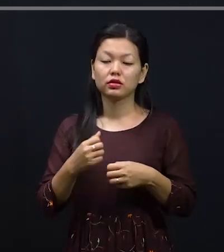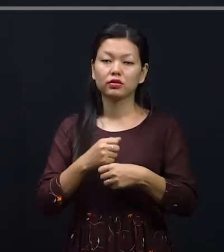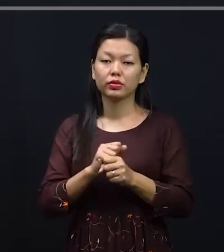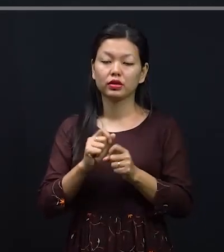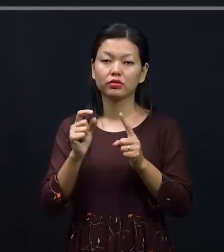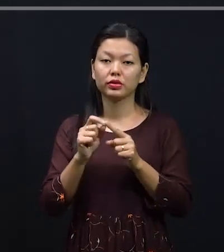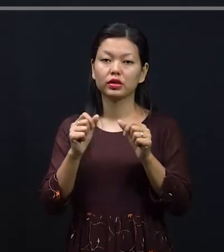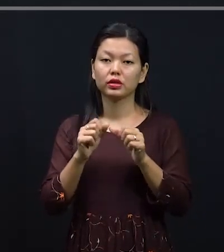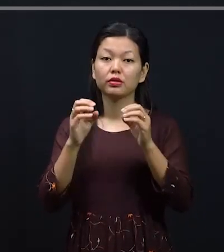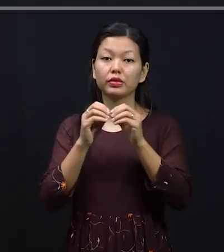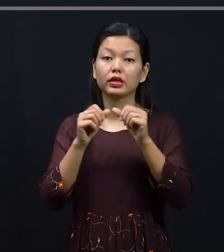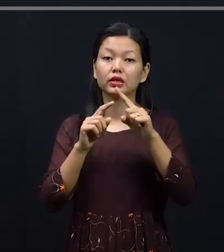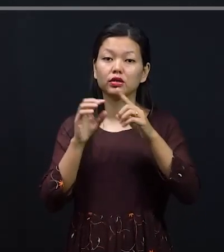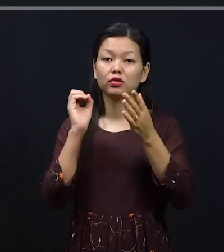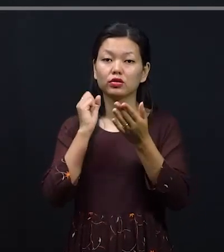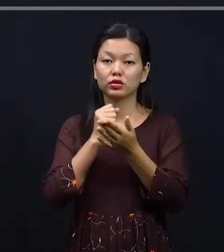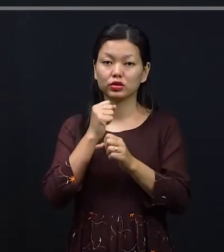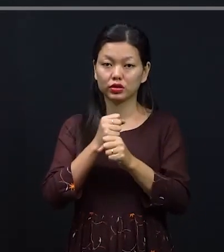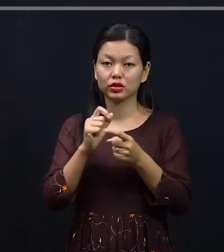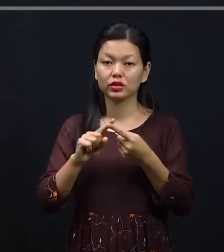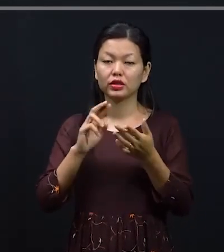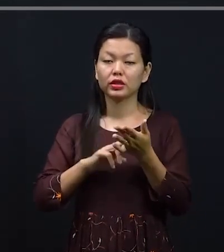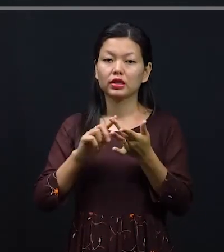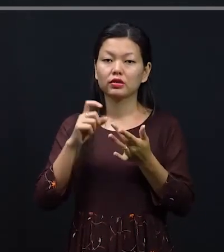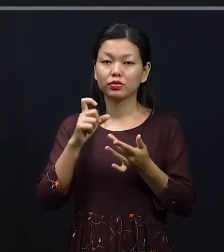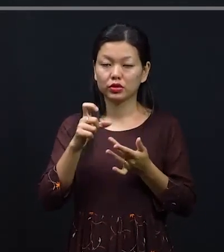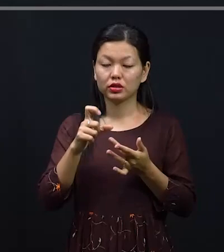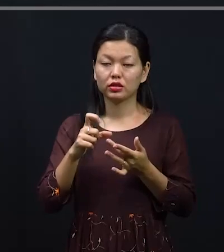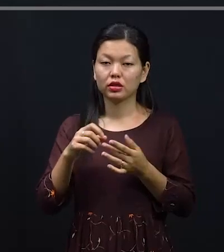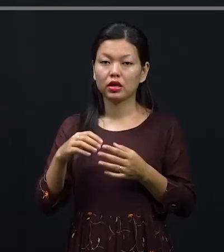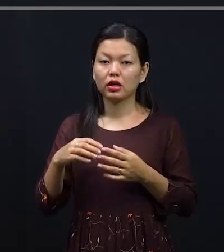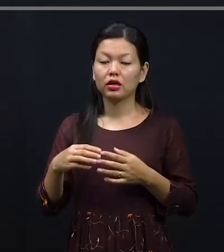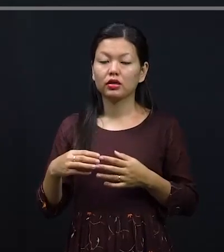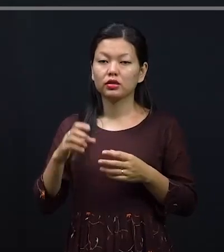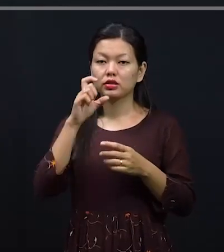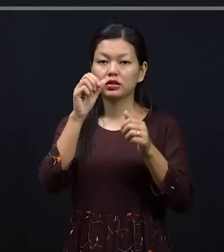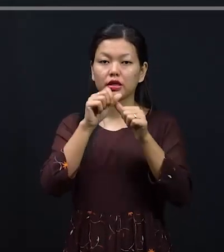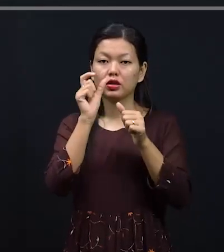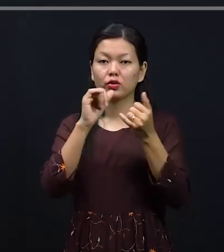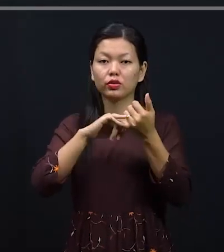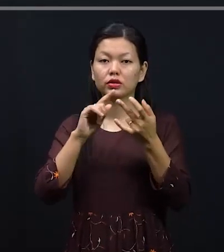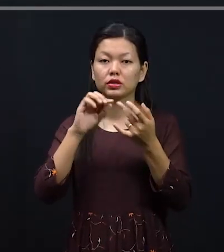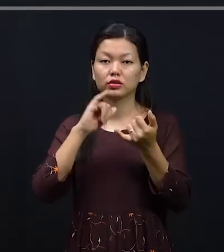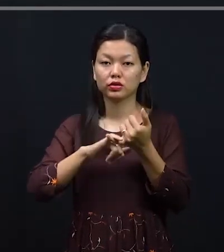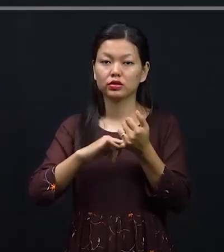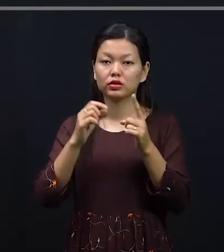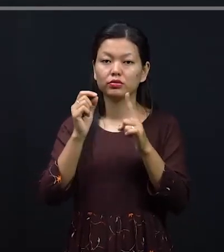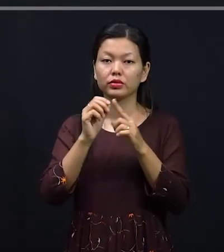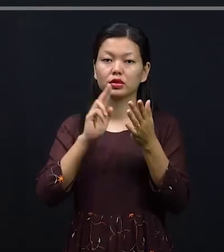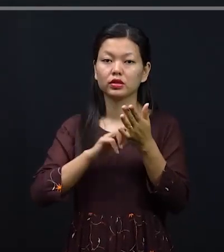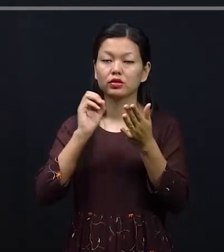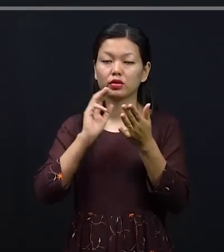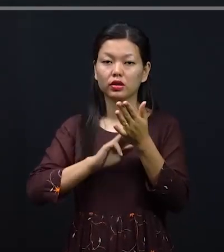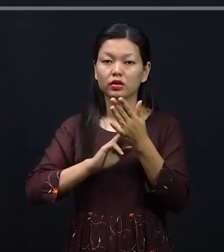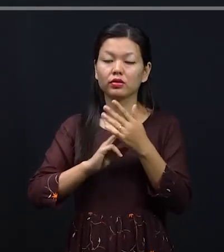it is pathogenic and causes pneumonia. While the R strain, which lacks the mucus coat,